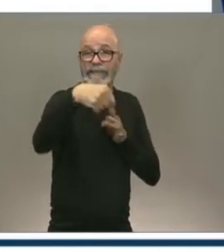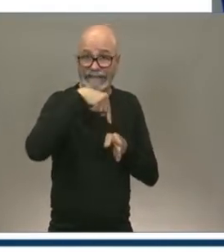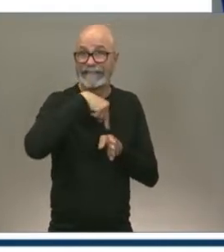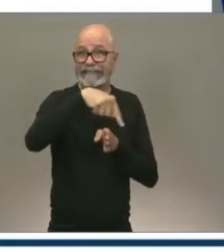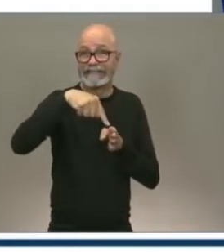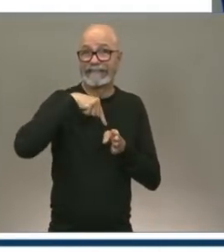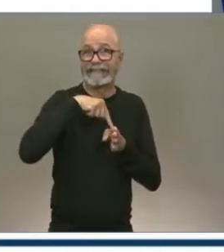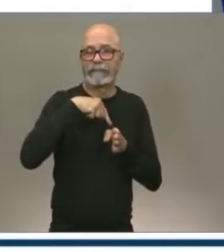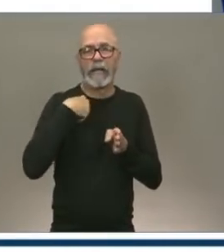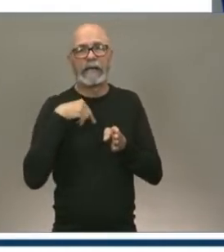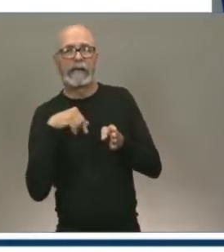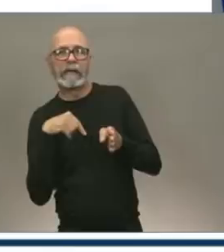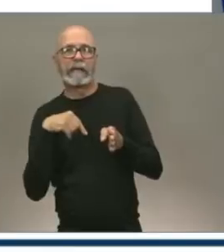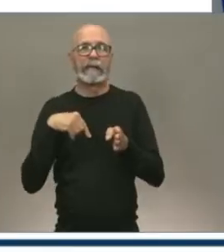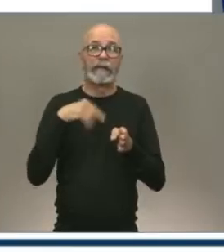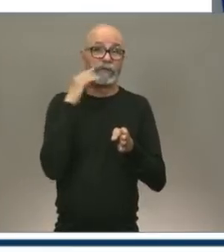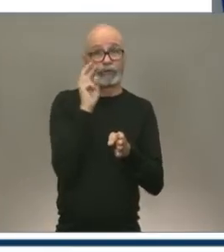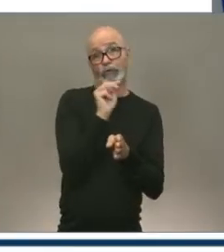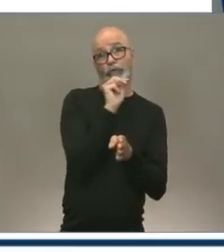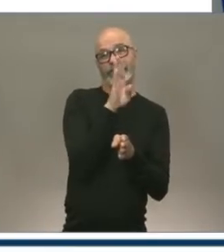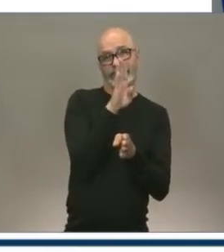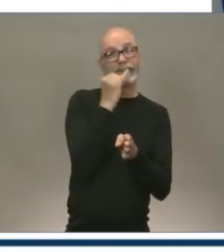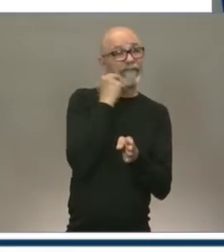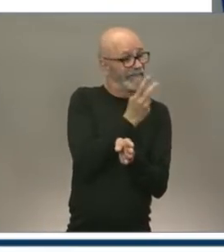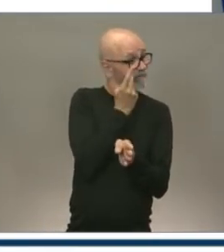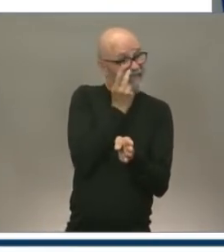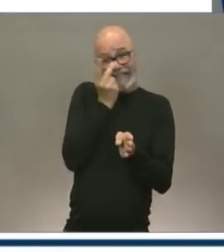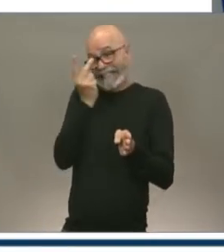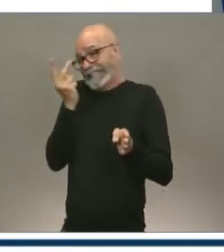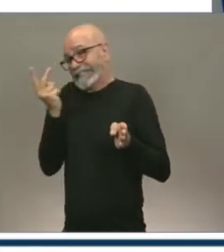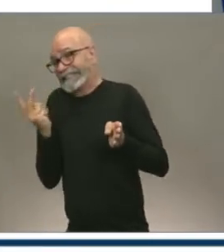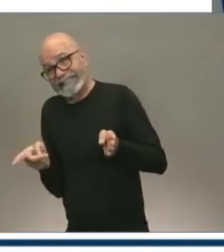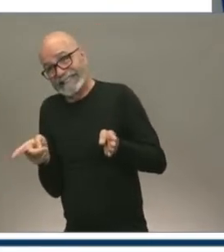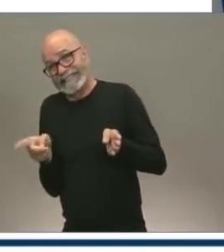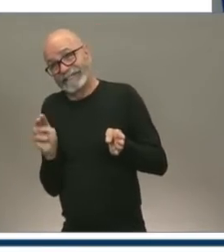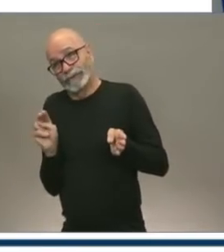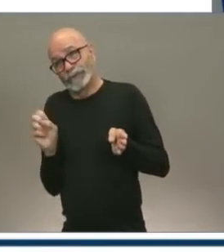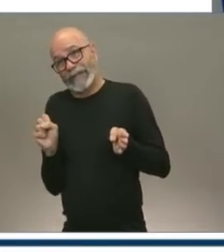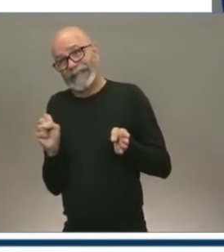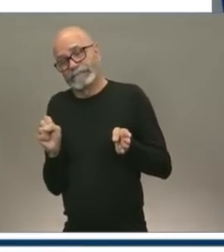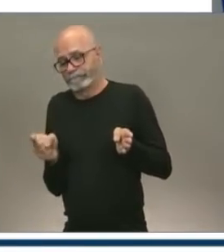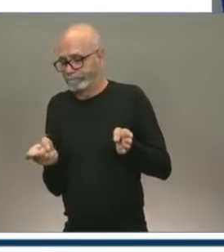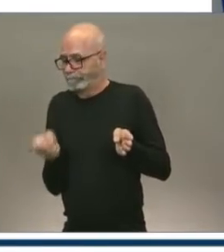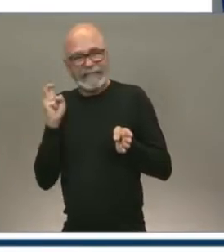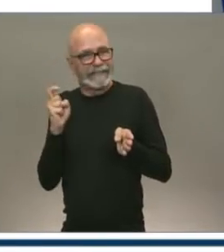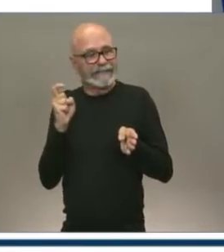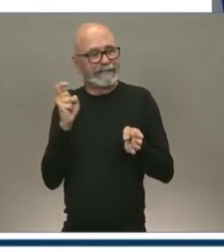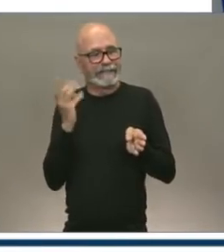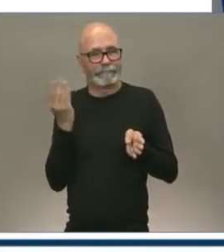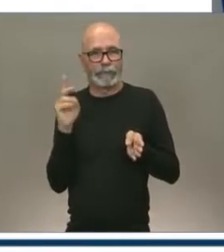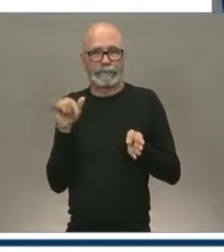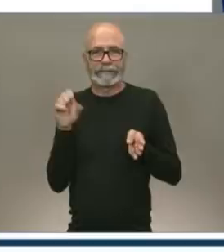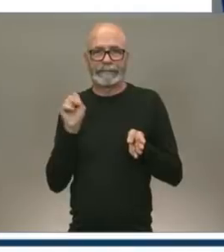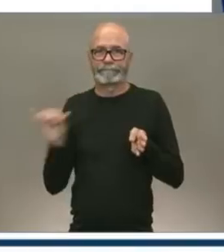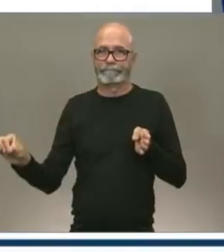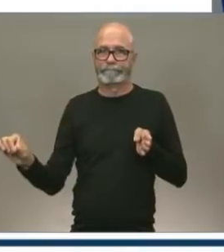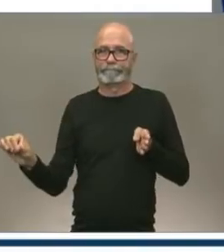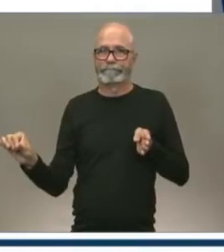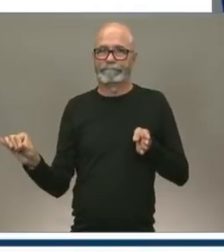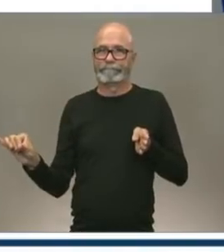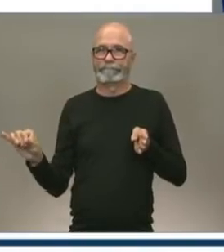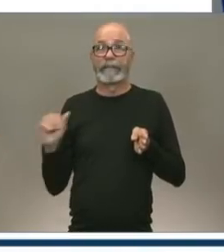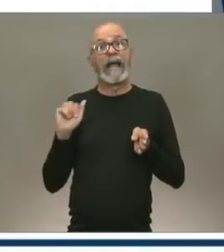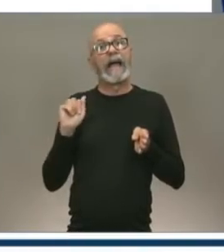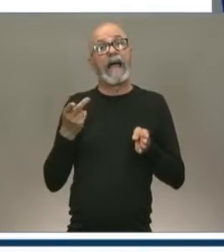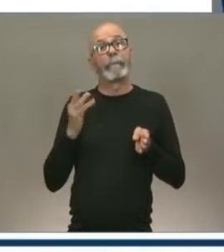to self-isolate when they cross the border into Nova Scotia. As of 8 a.m., April 15th, the border restrictions will be put back